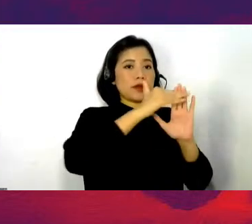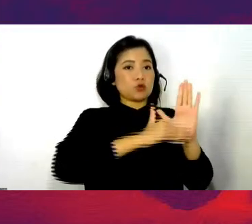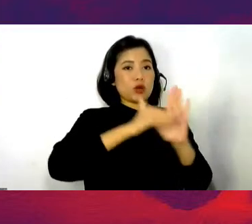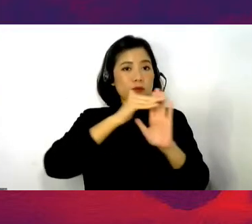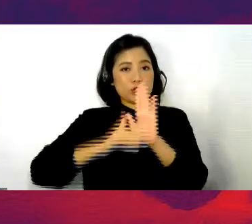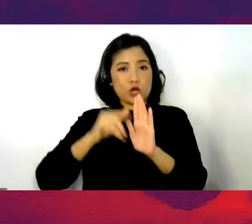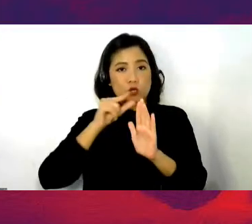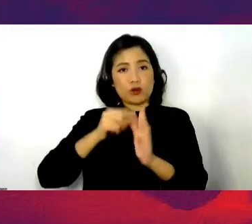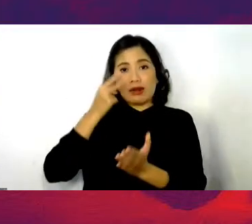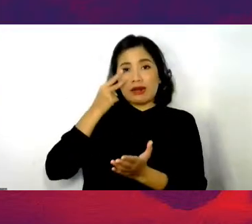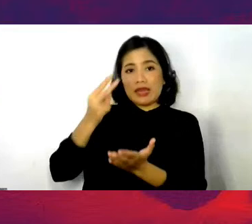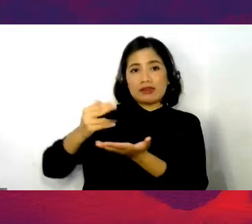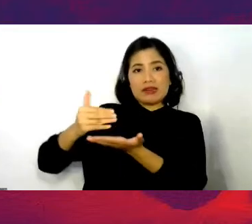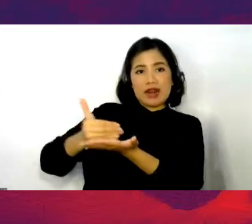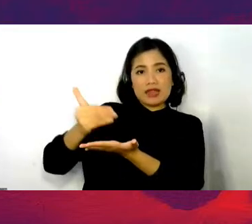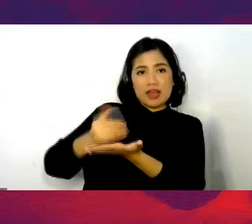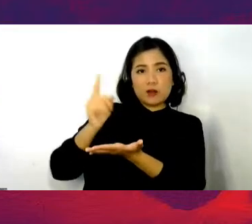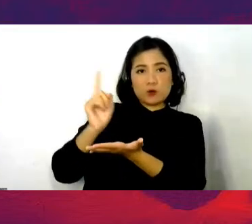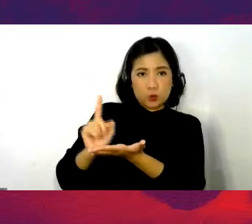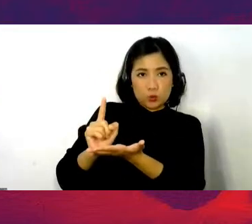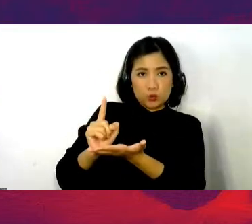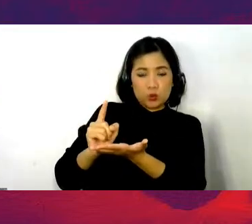data, granular data,